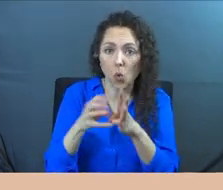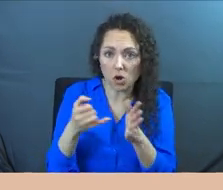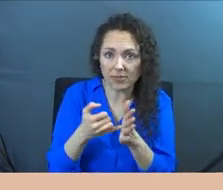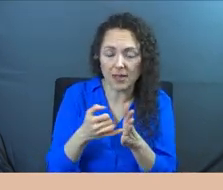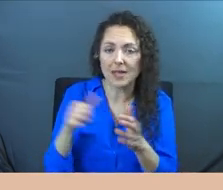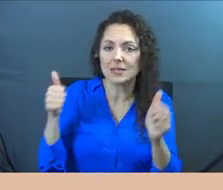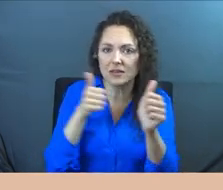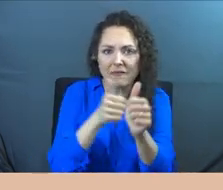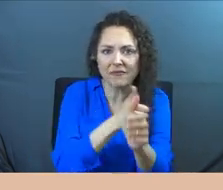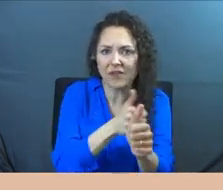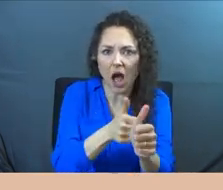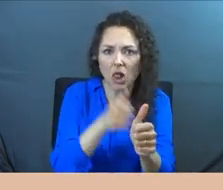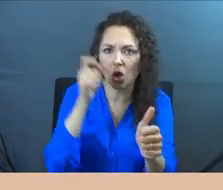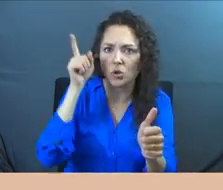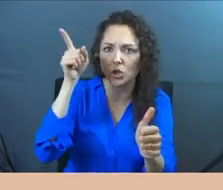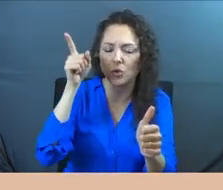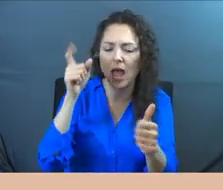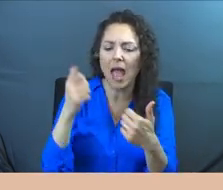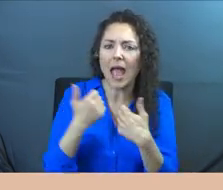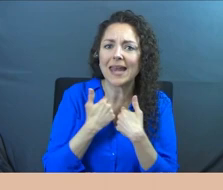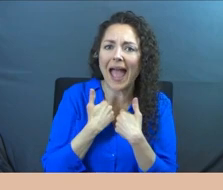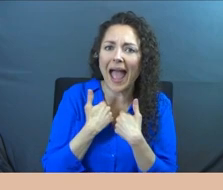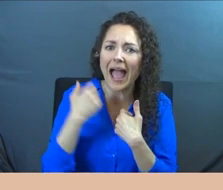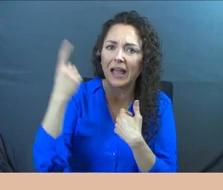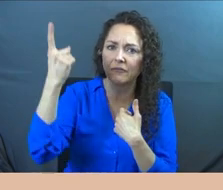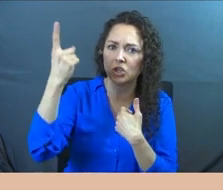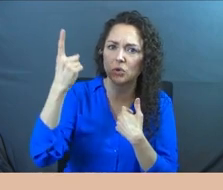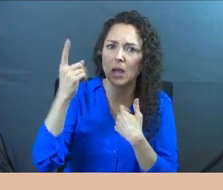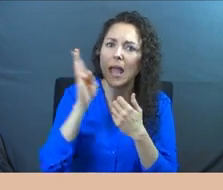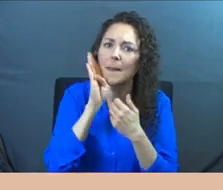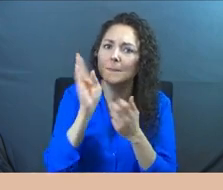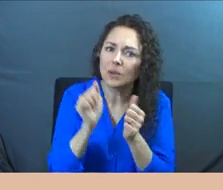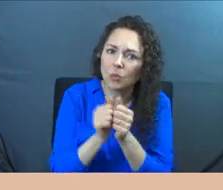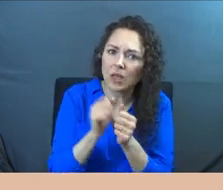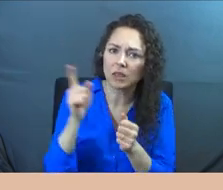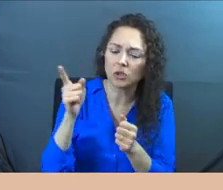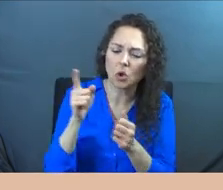you. It's worth it to be with you, whatever it costs us.